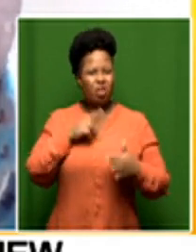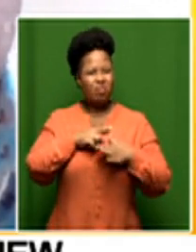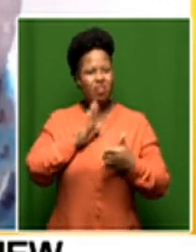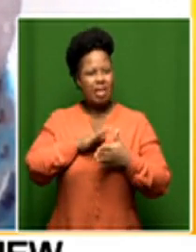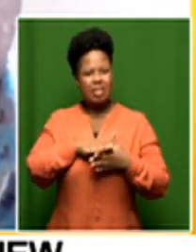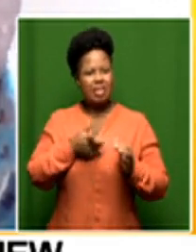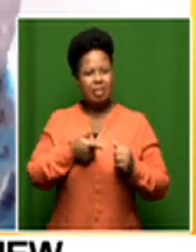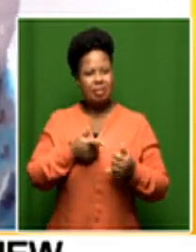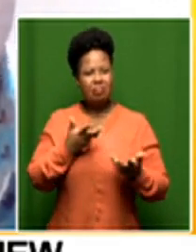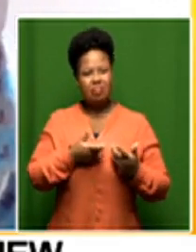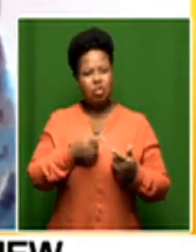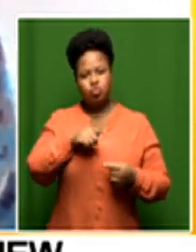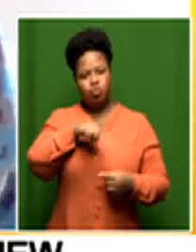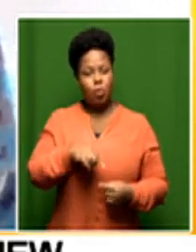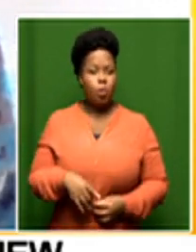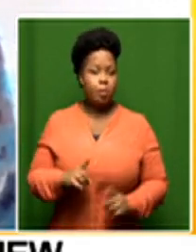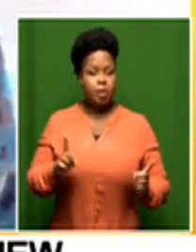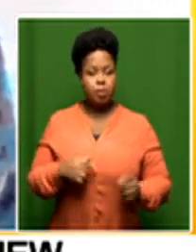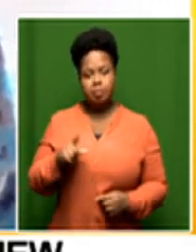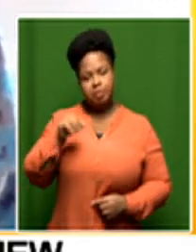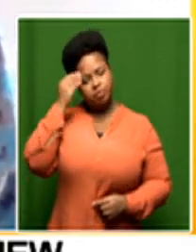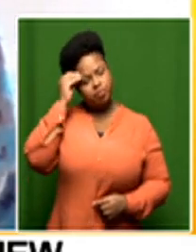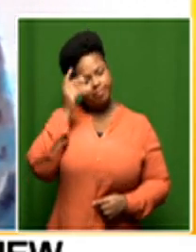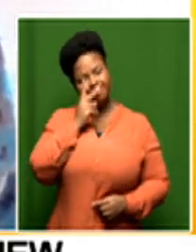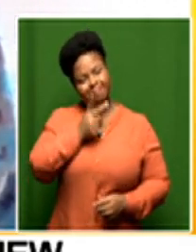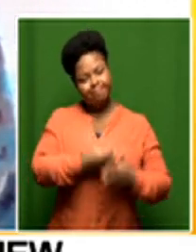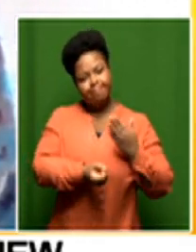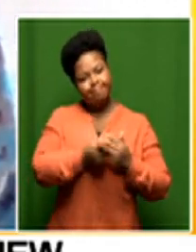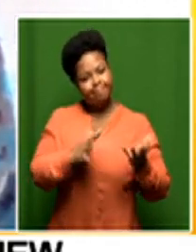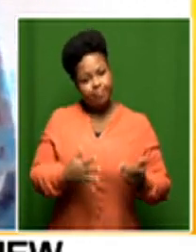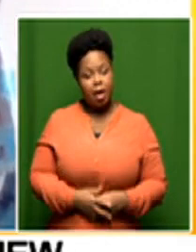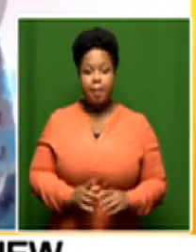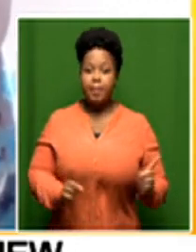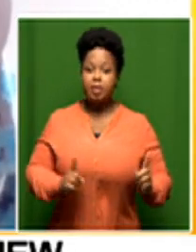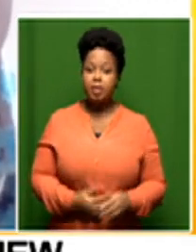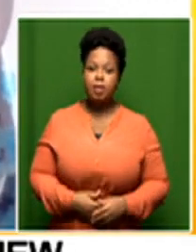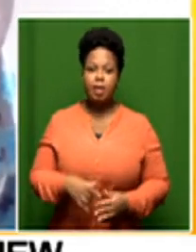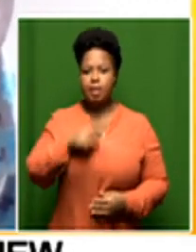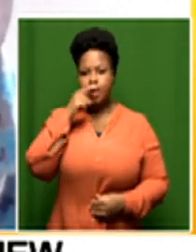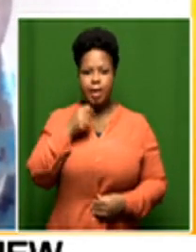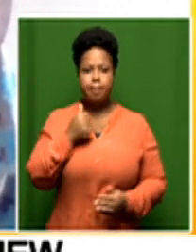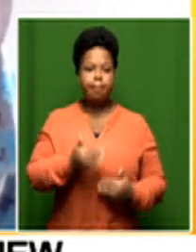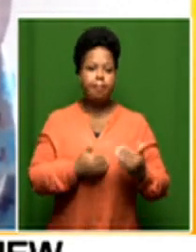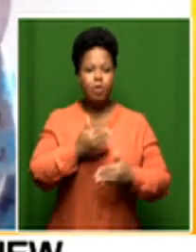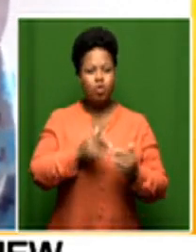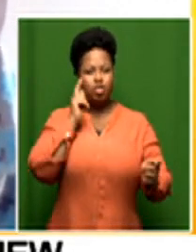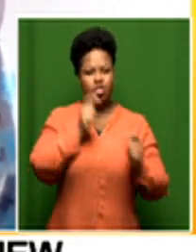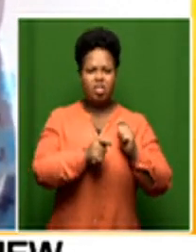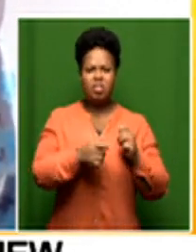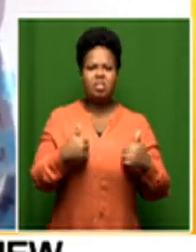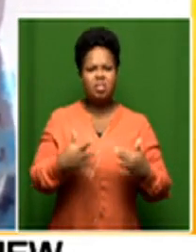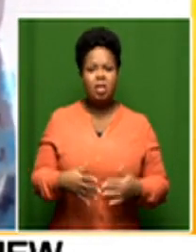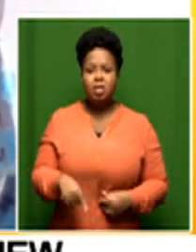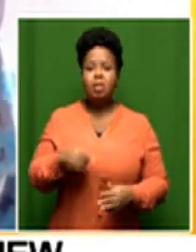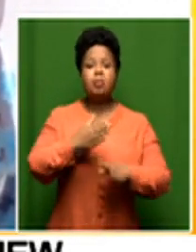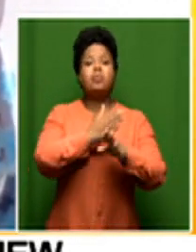So it's quite interesting to see this conversation move forward. But the process of name changes started before your